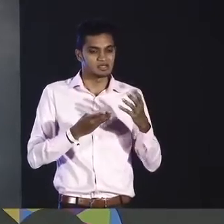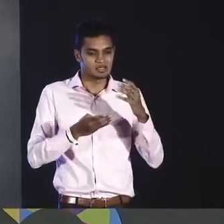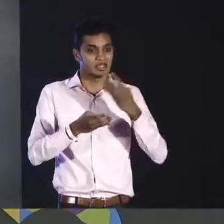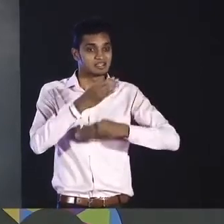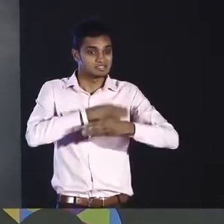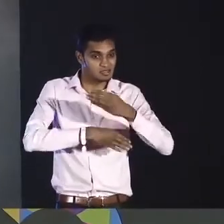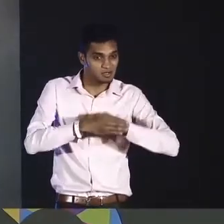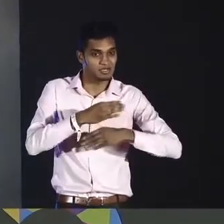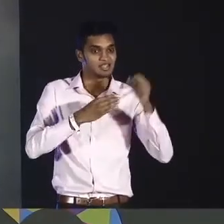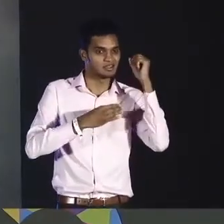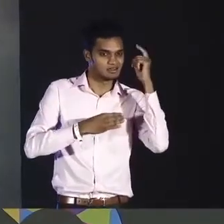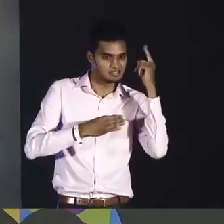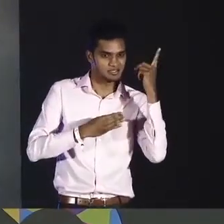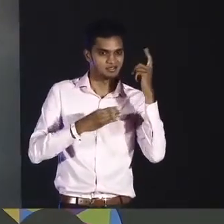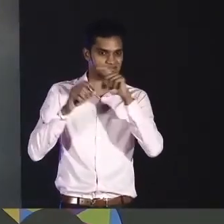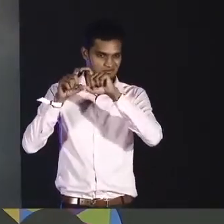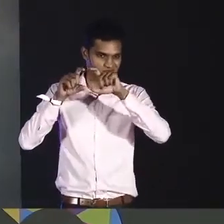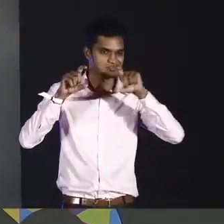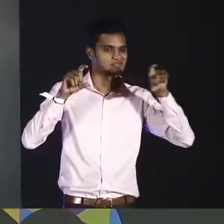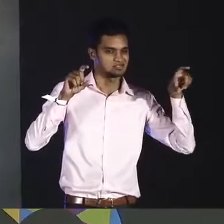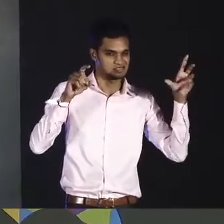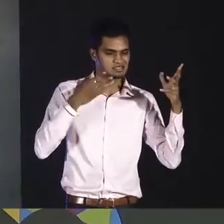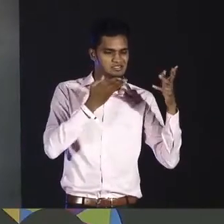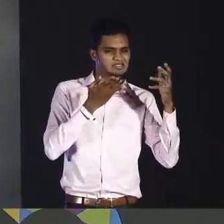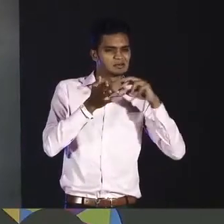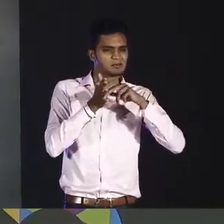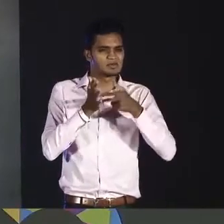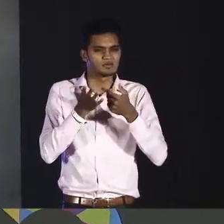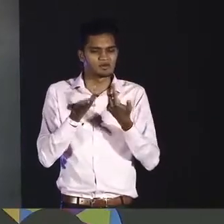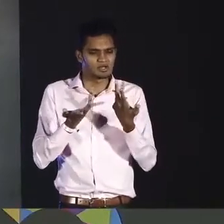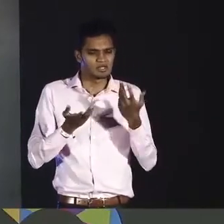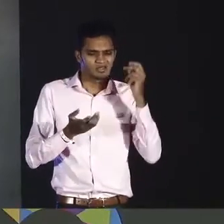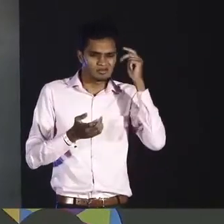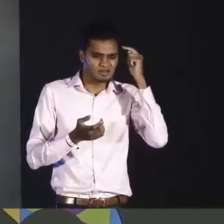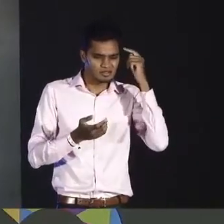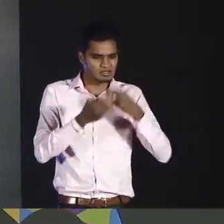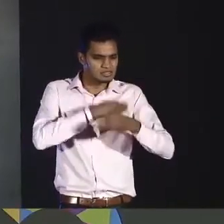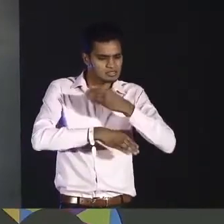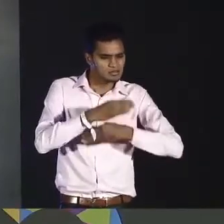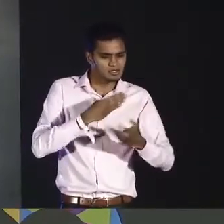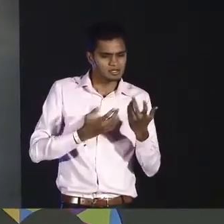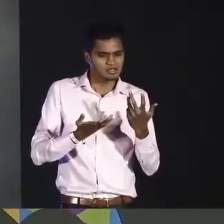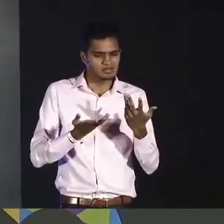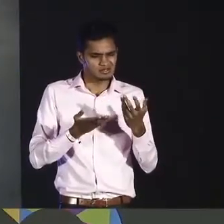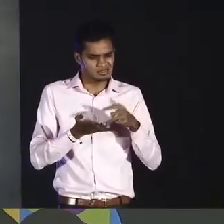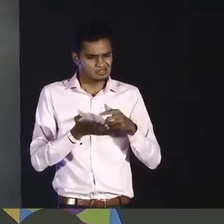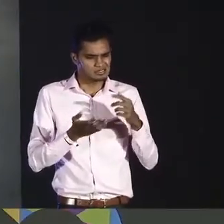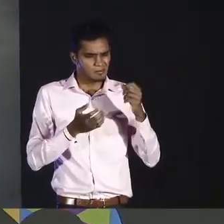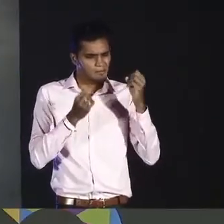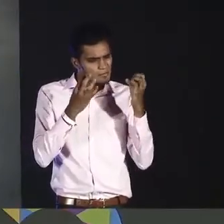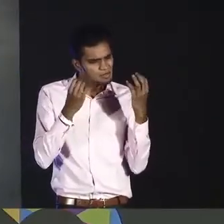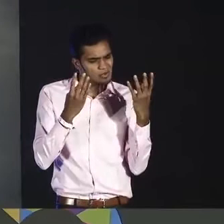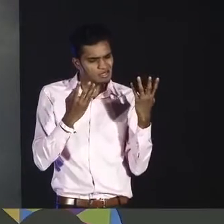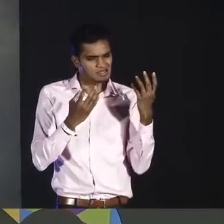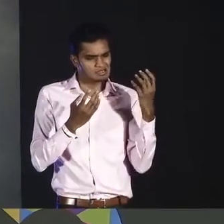And it's so very true, because when you think of disability, you have so many assumptions which come into your mind.